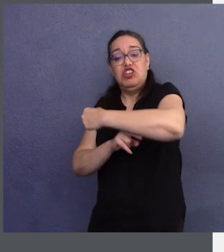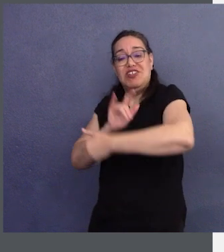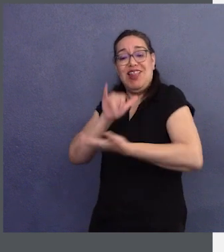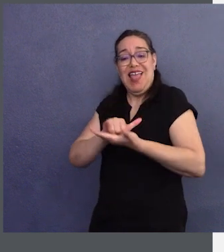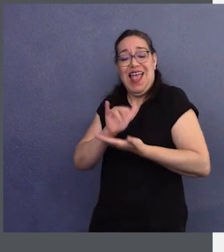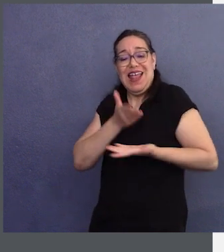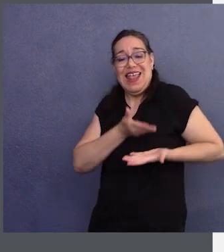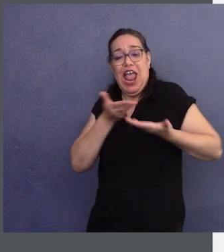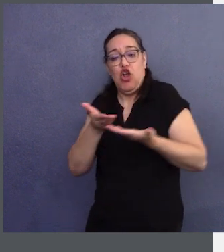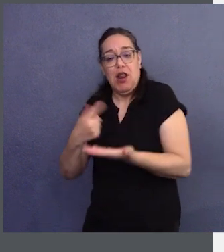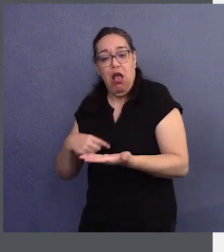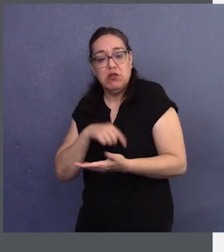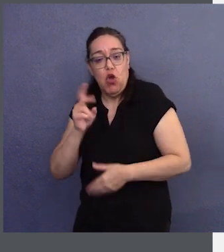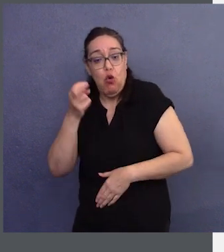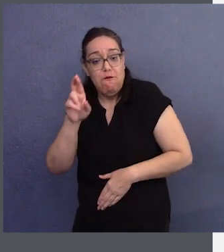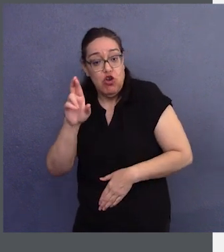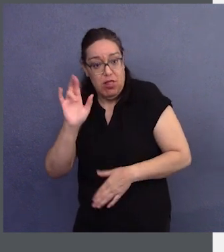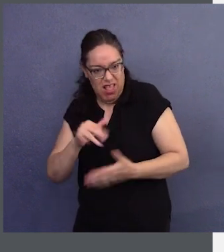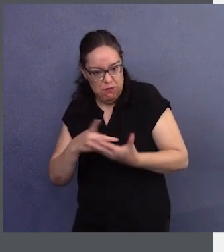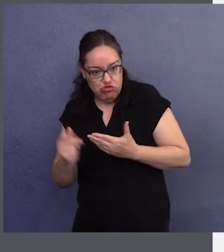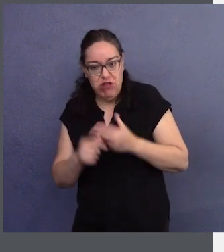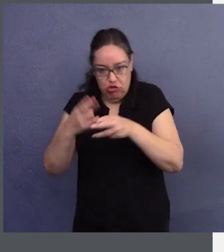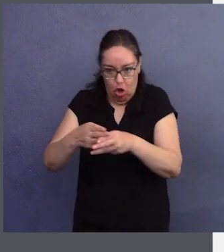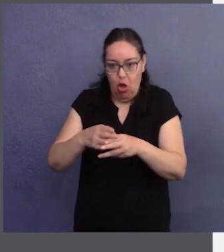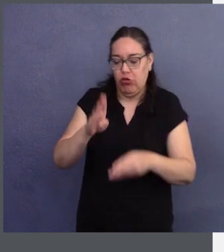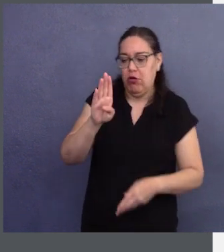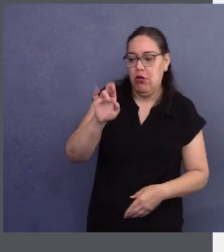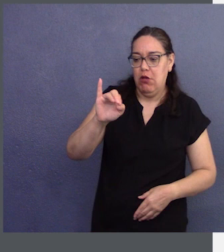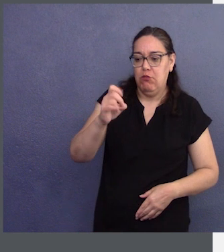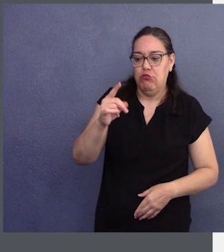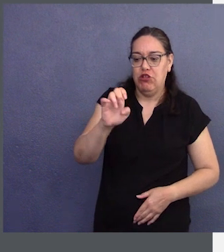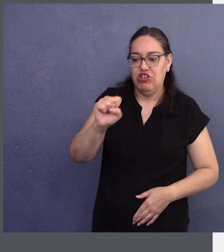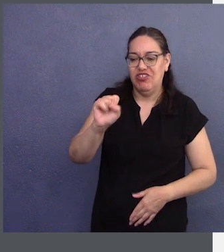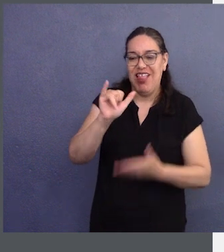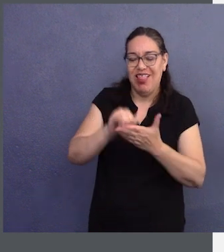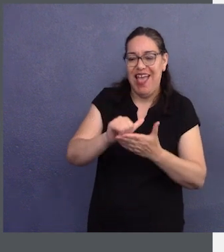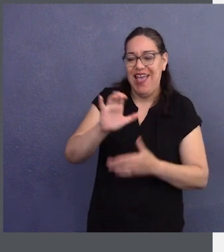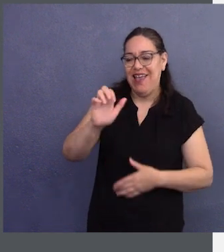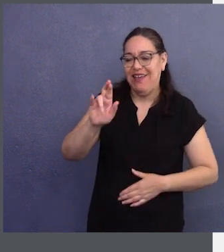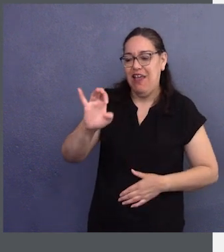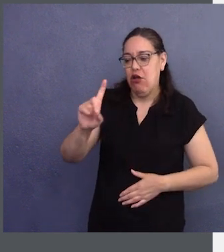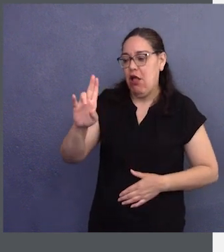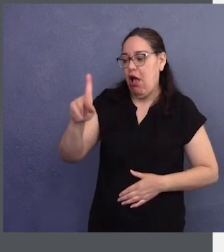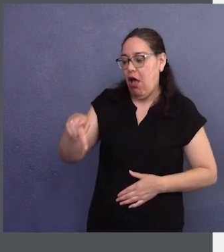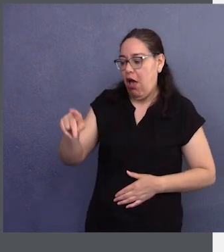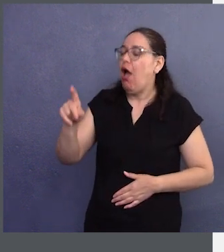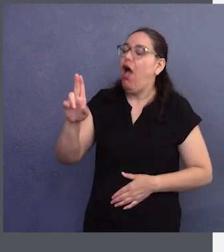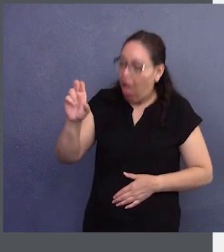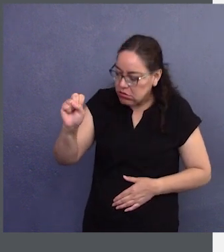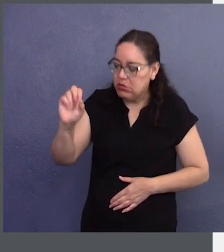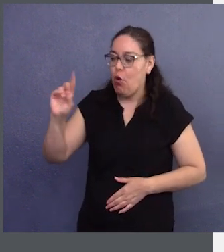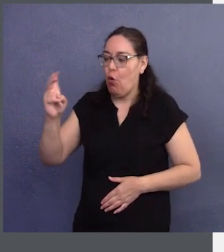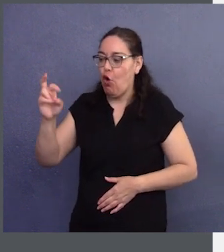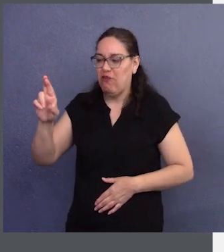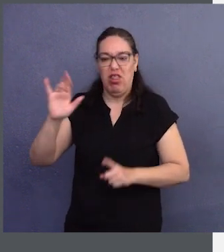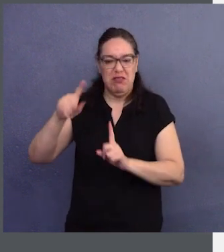the funds. It's housed at San Bernardino, and is an ongoing project. It was used as an example, and I was just